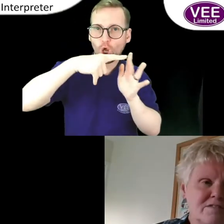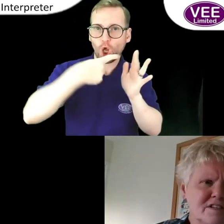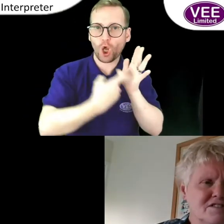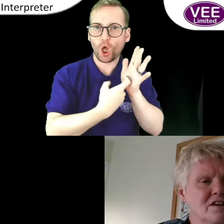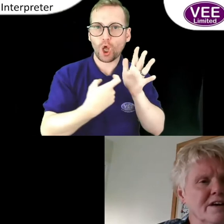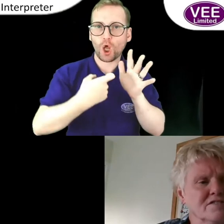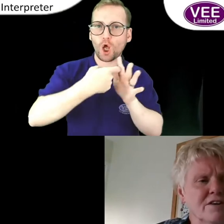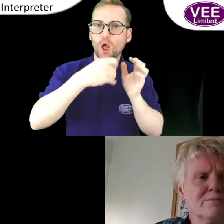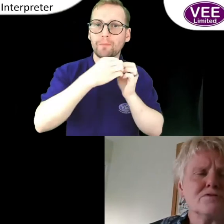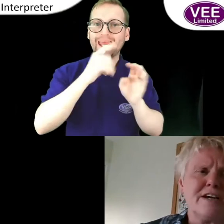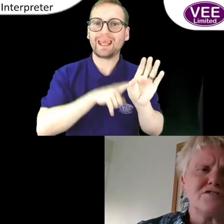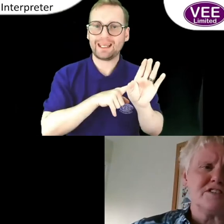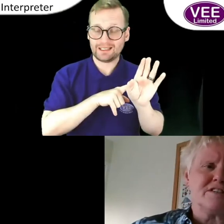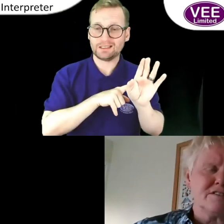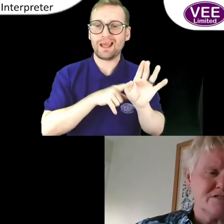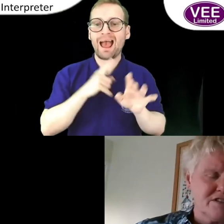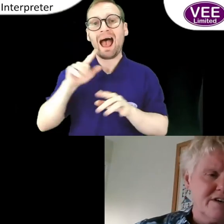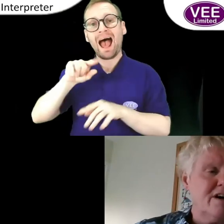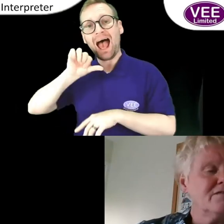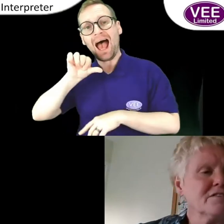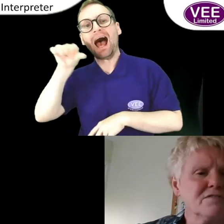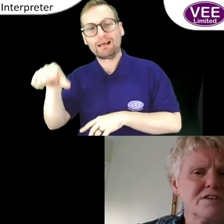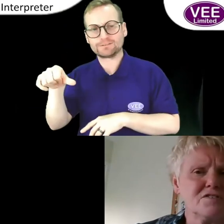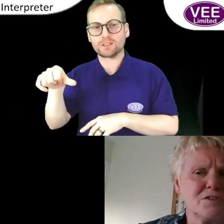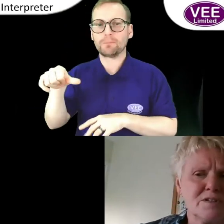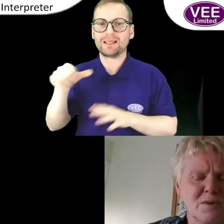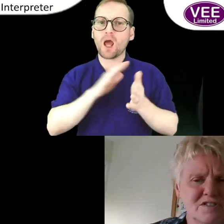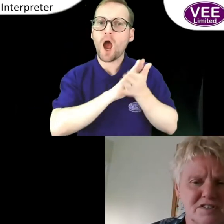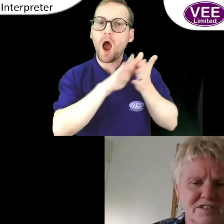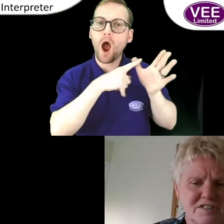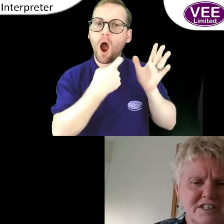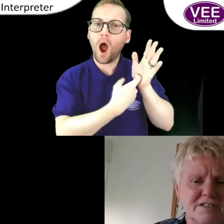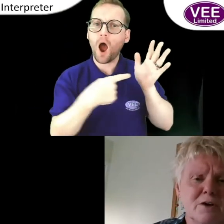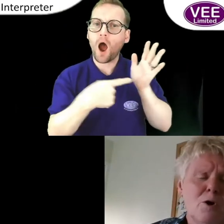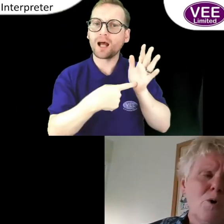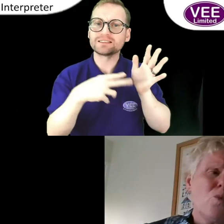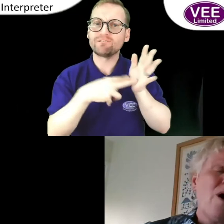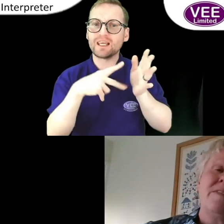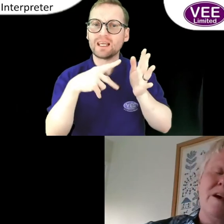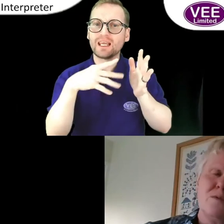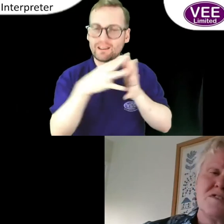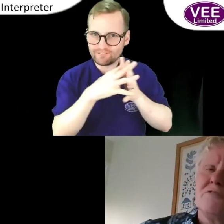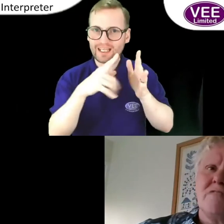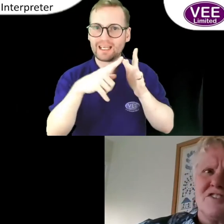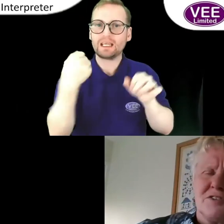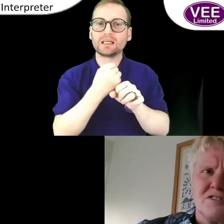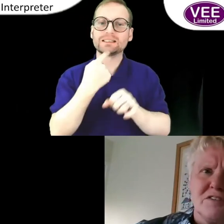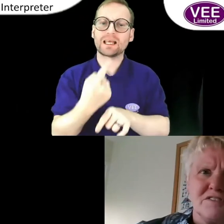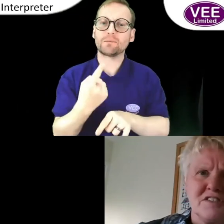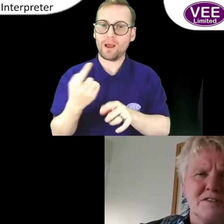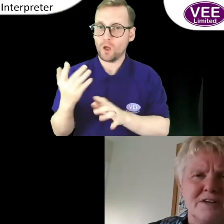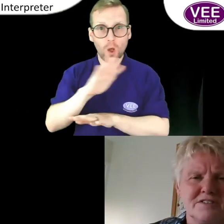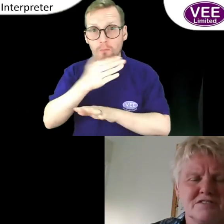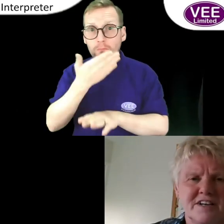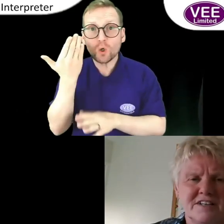After this terrible tragedy that Hartwig referred to in 2013, when there was no rescue